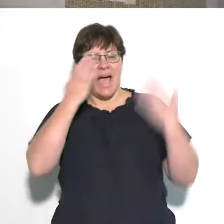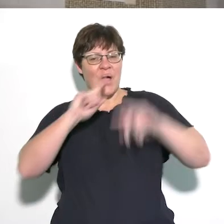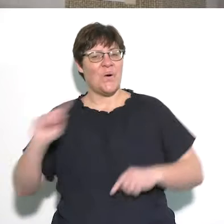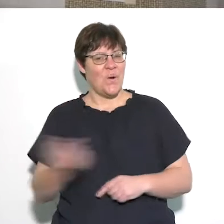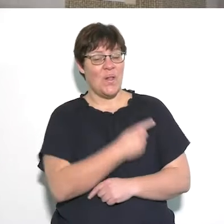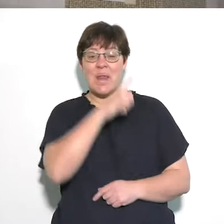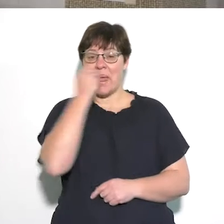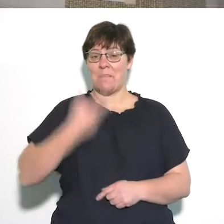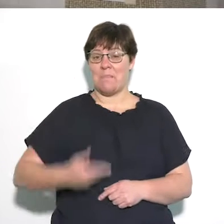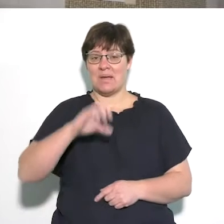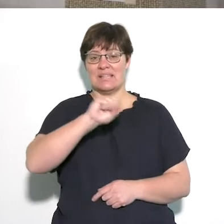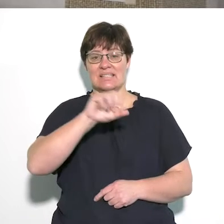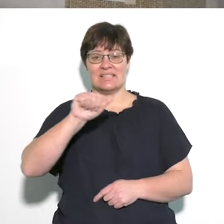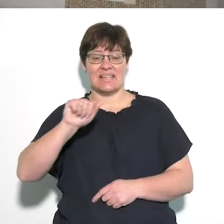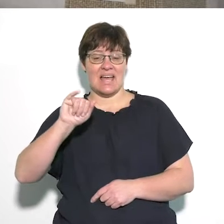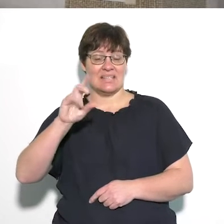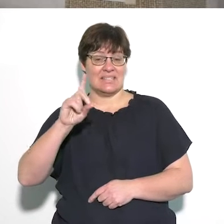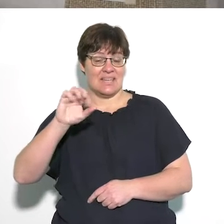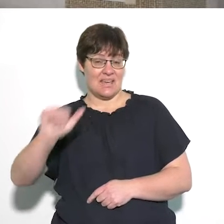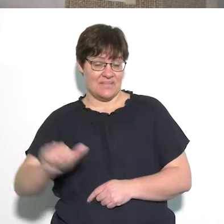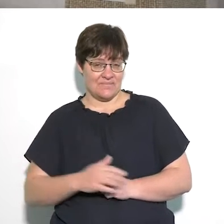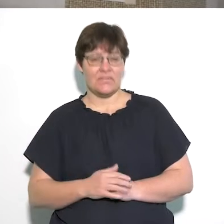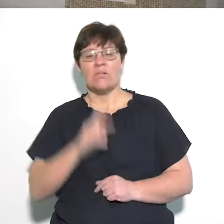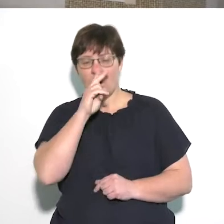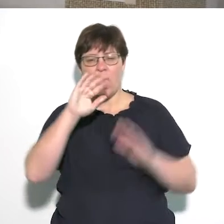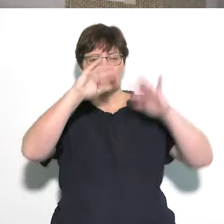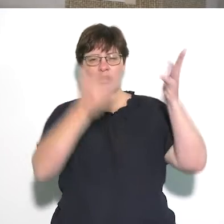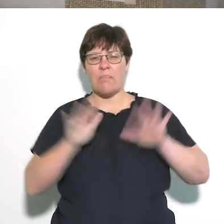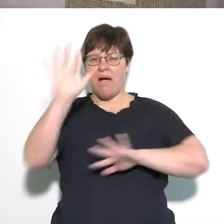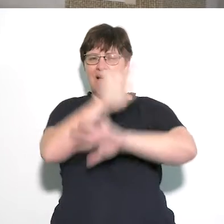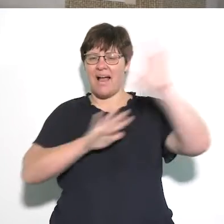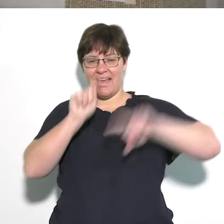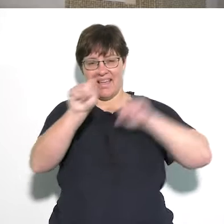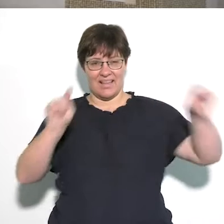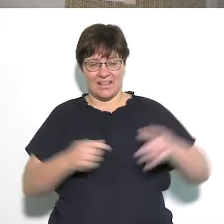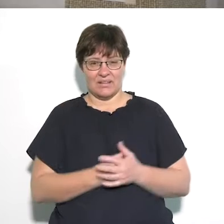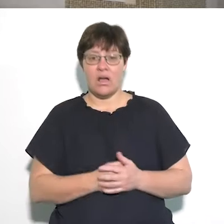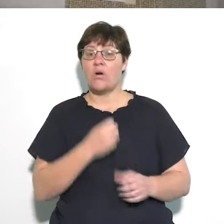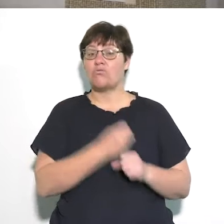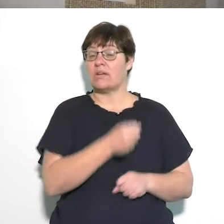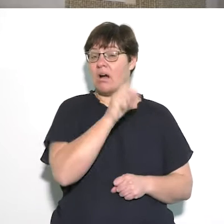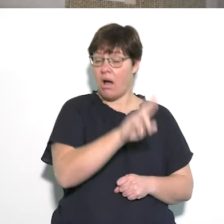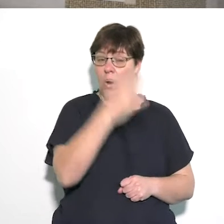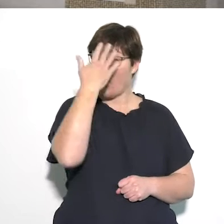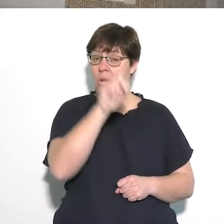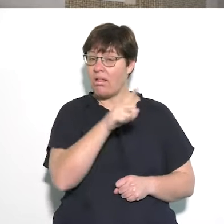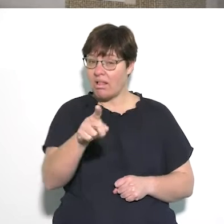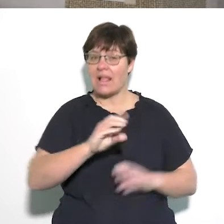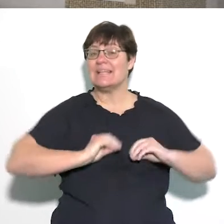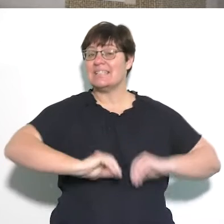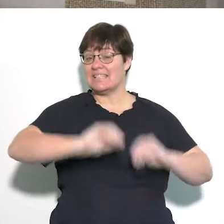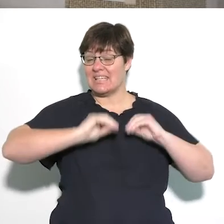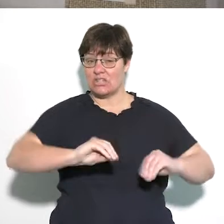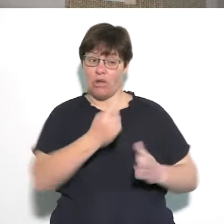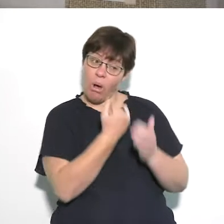Hi everyone, my name is Sadia. Today we are going to look at shapes and colors around us. In grade R, we know that we don't